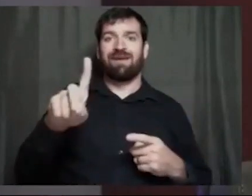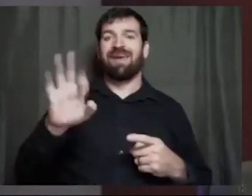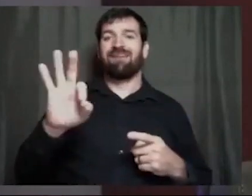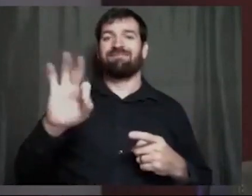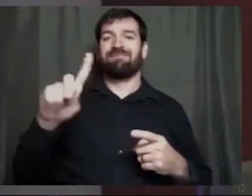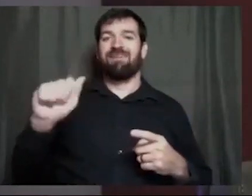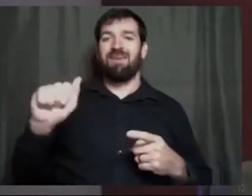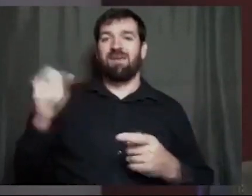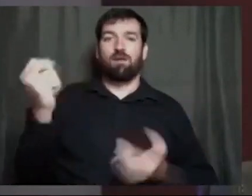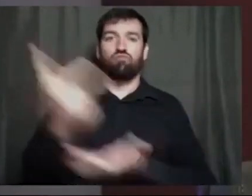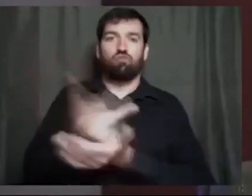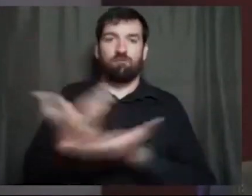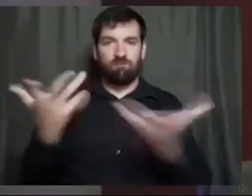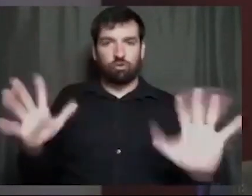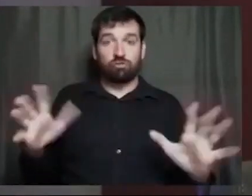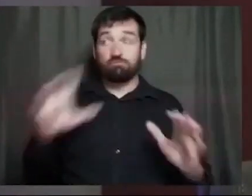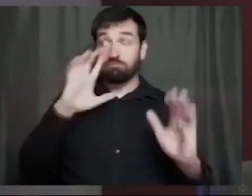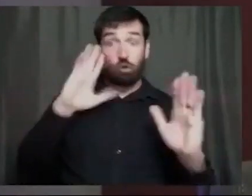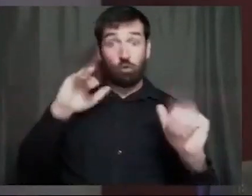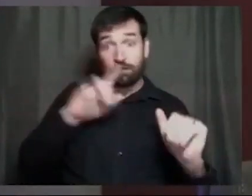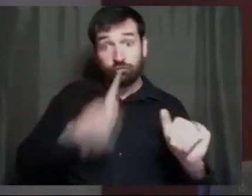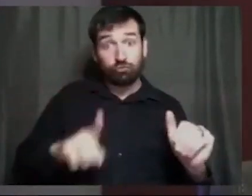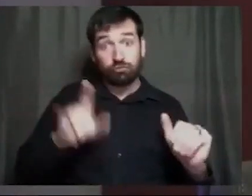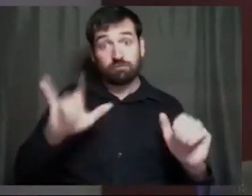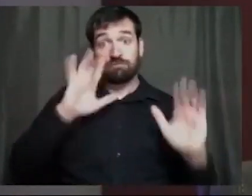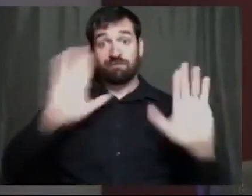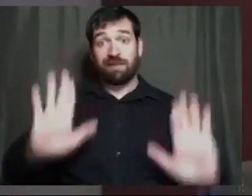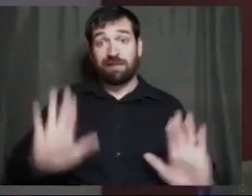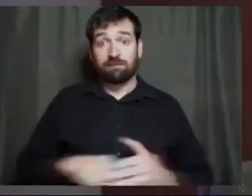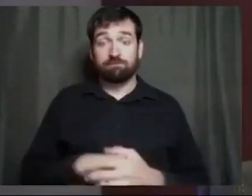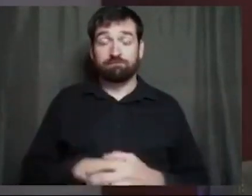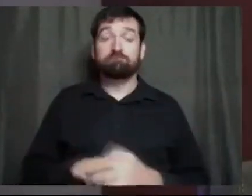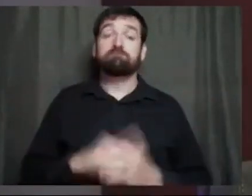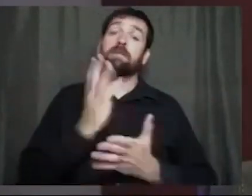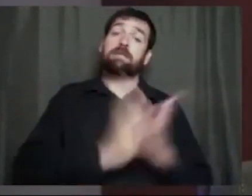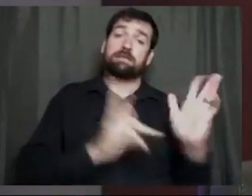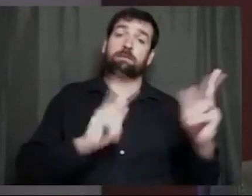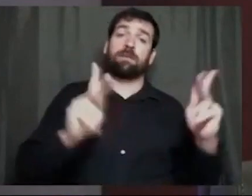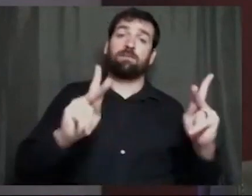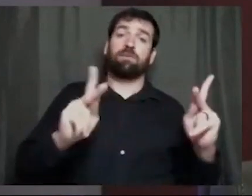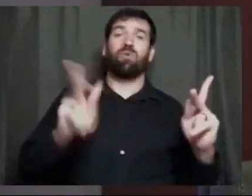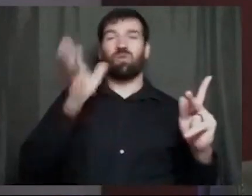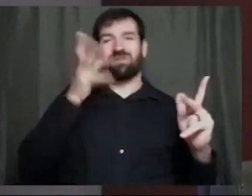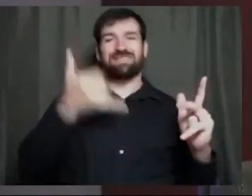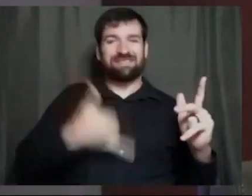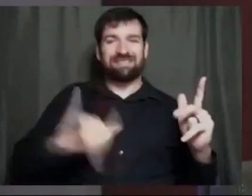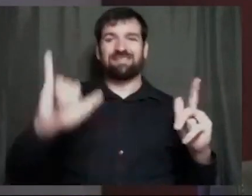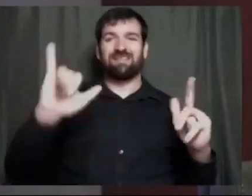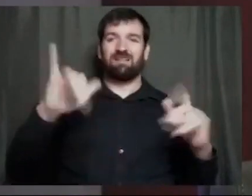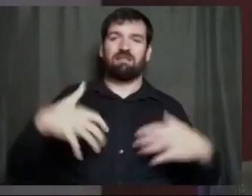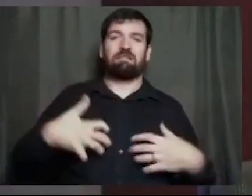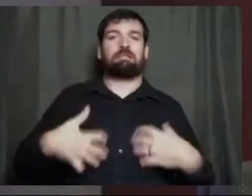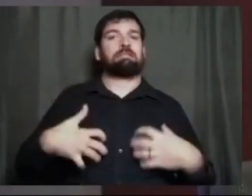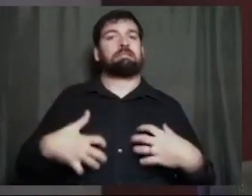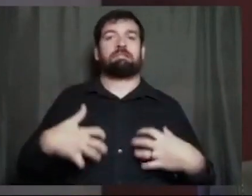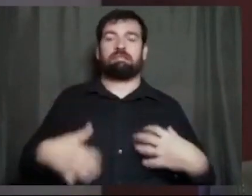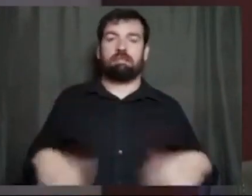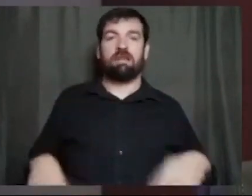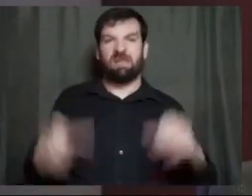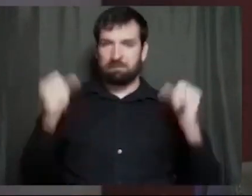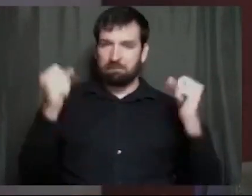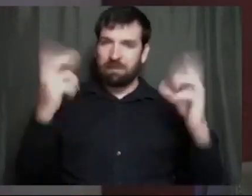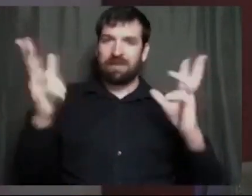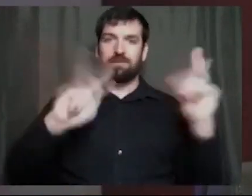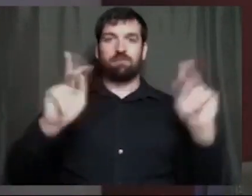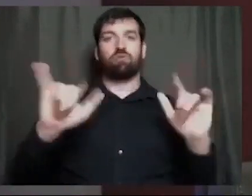and I hope that's true. There are some people who will remain hesitant regardless, and I've heard a lot of people say things like, well, we